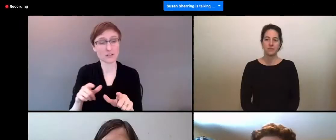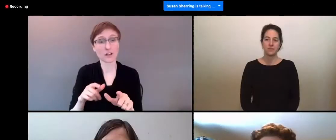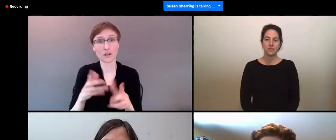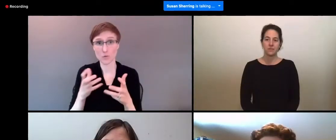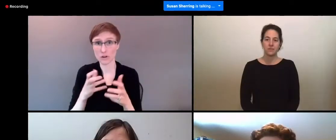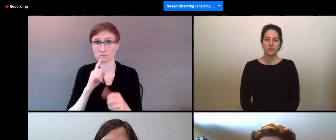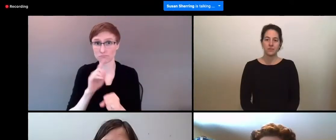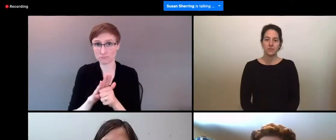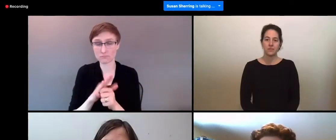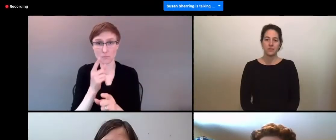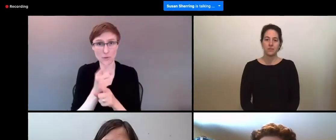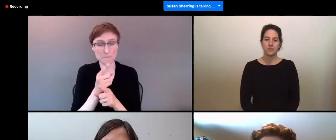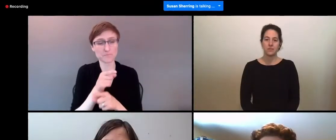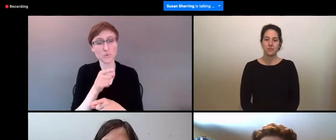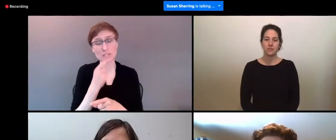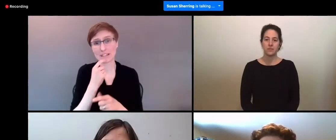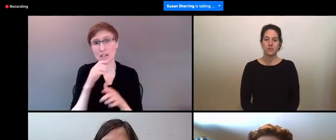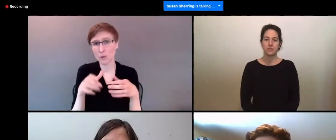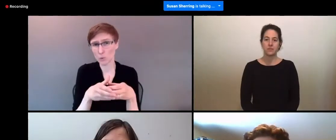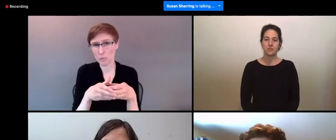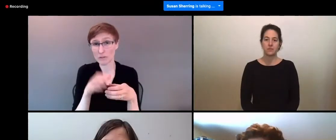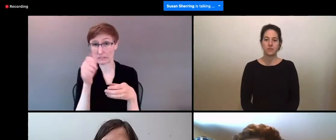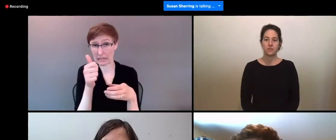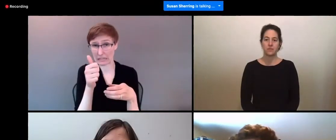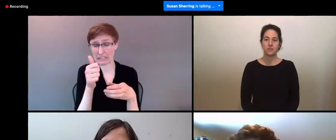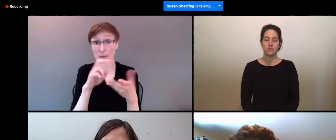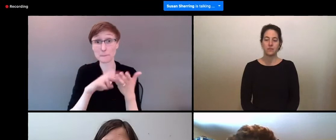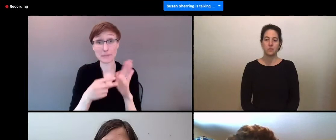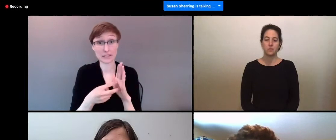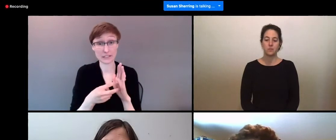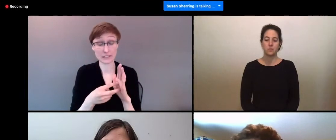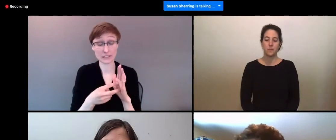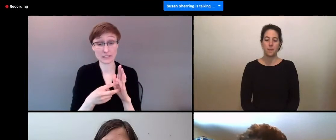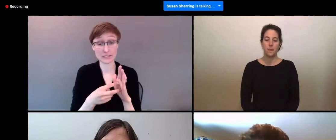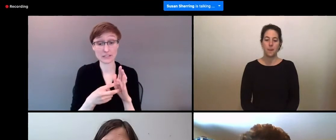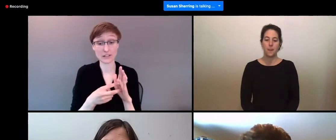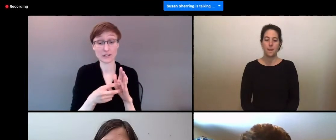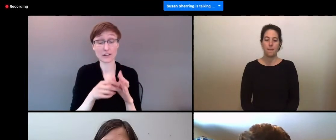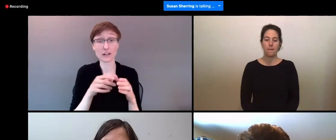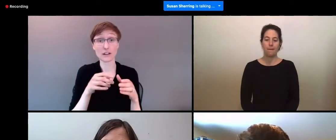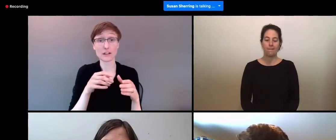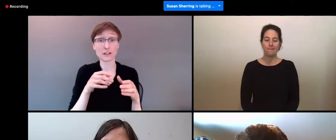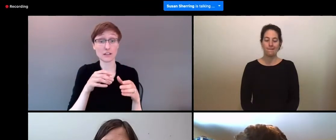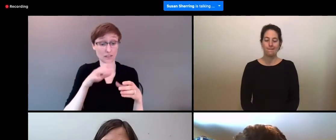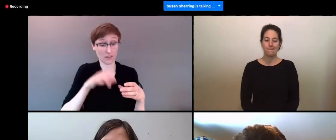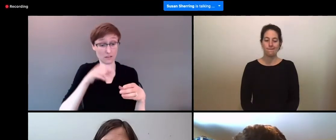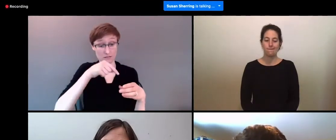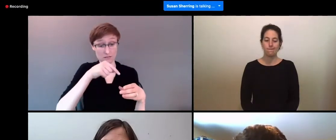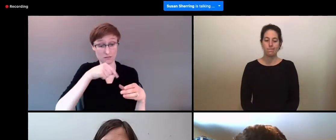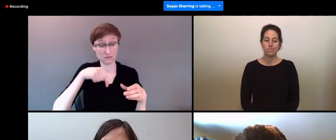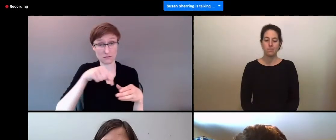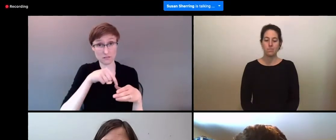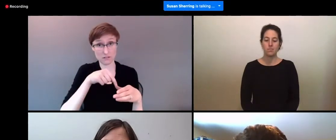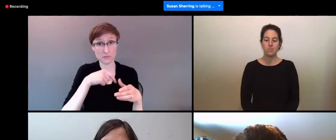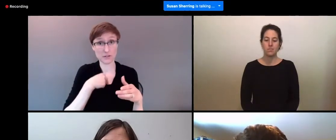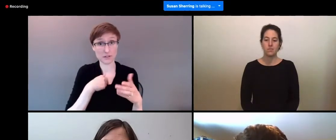10, does that mean that anyone I'm in contact with